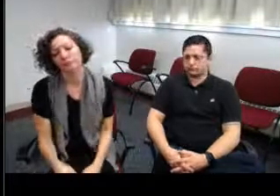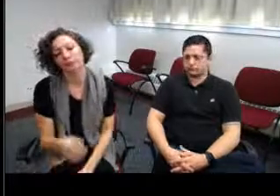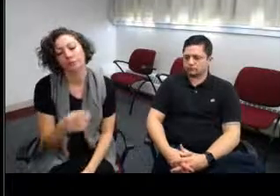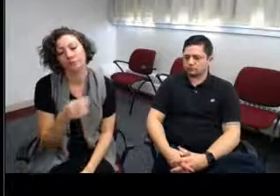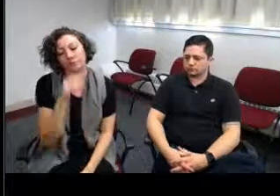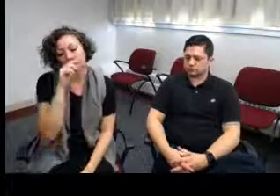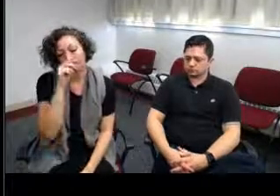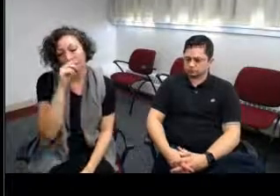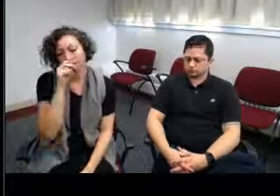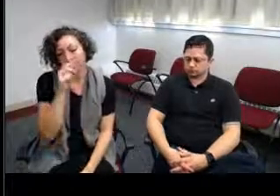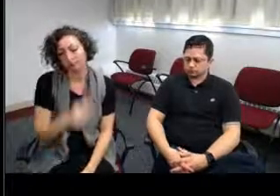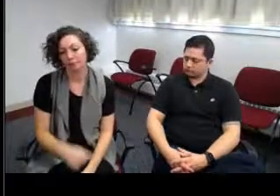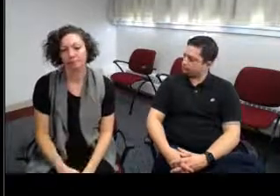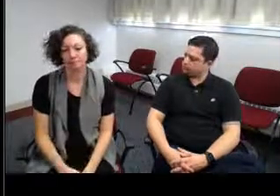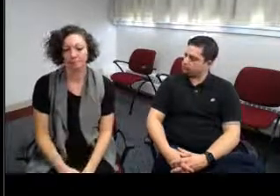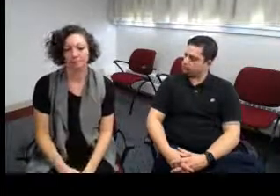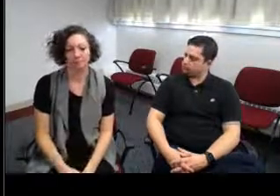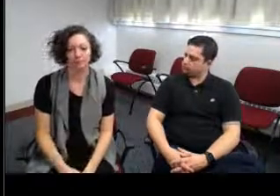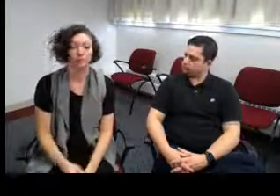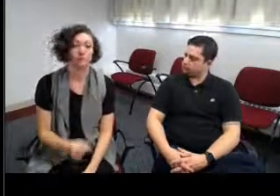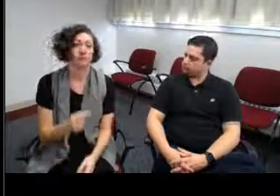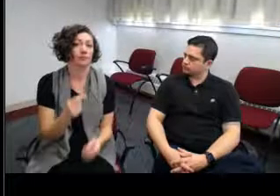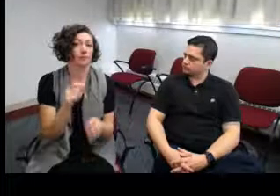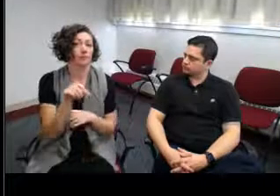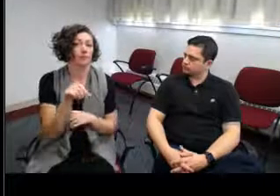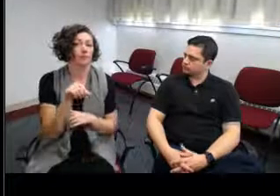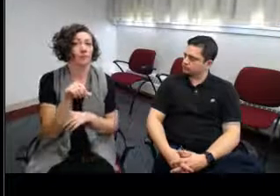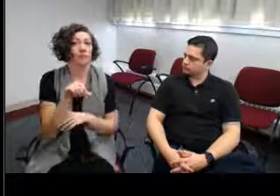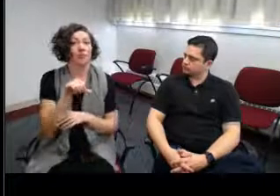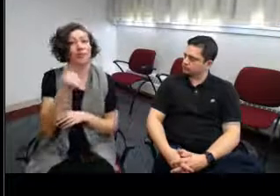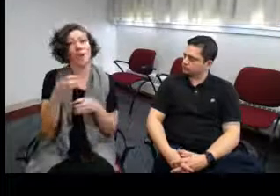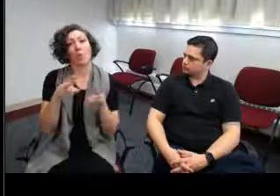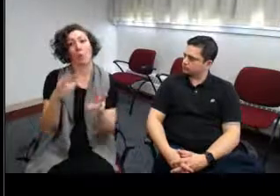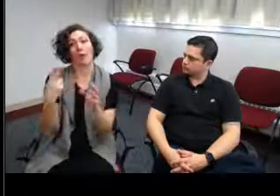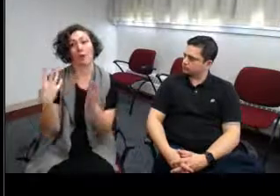abuses, so wanting to make it clearer so that it incorporates all.